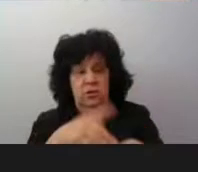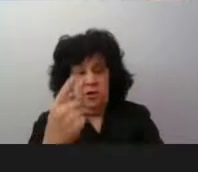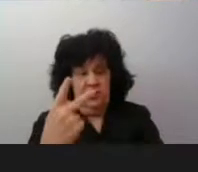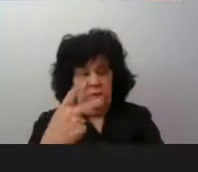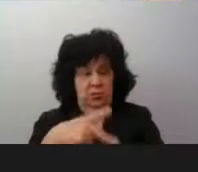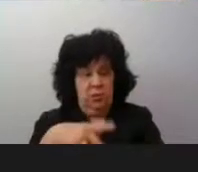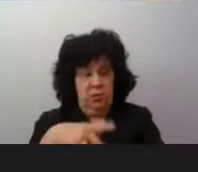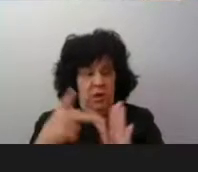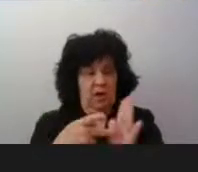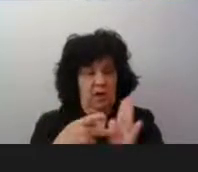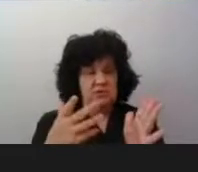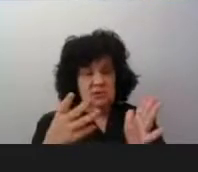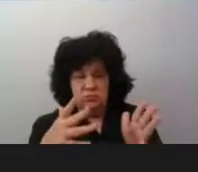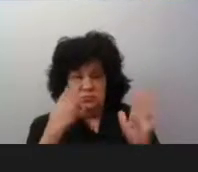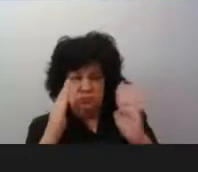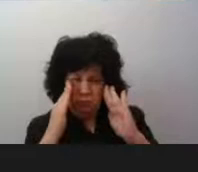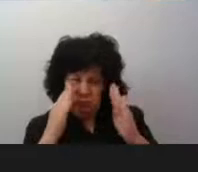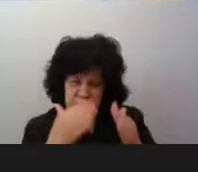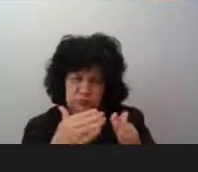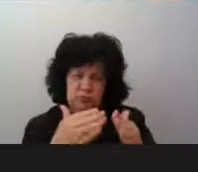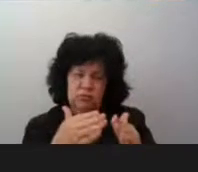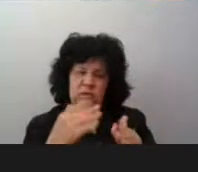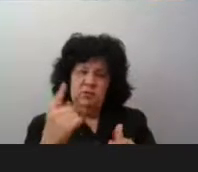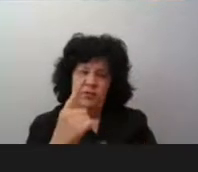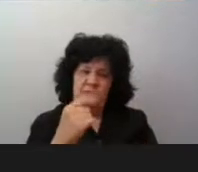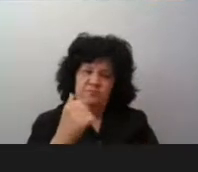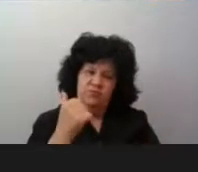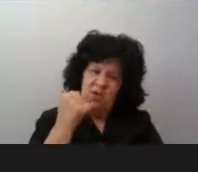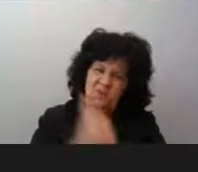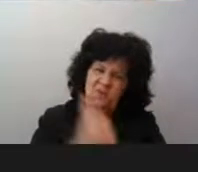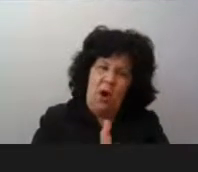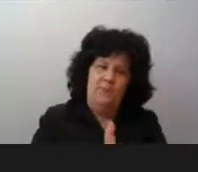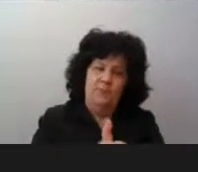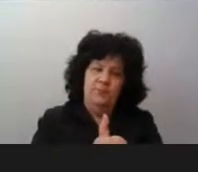that can be something concrete that can be